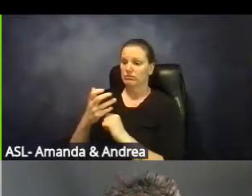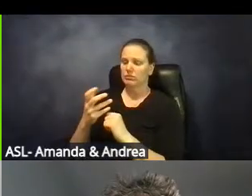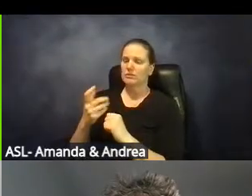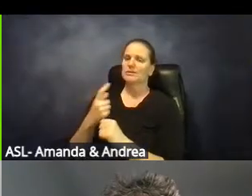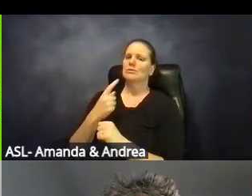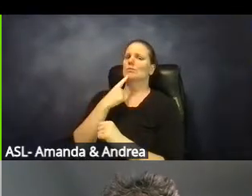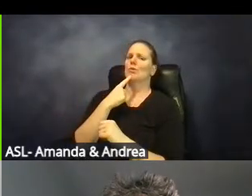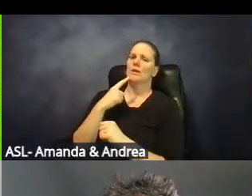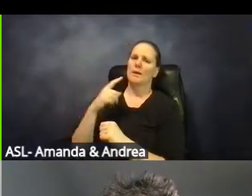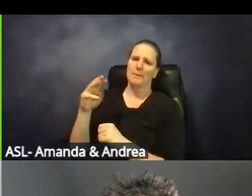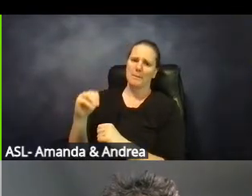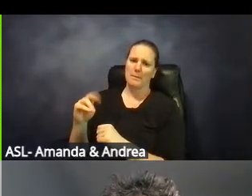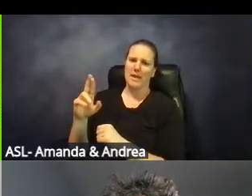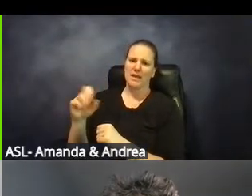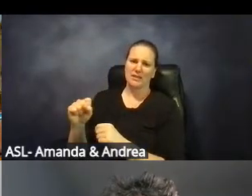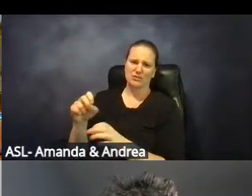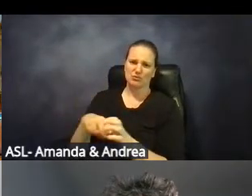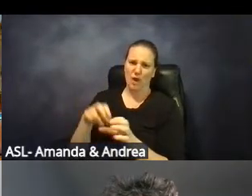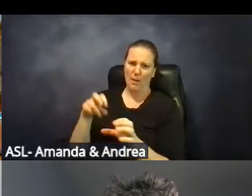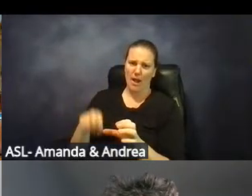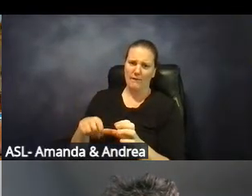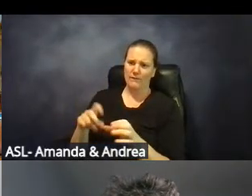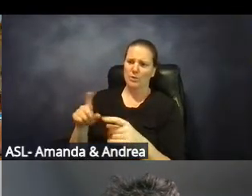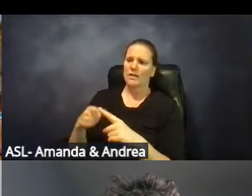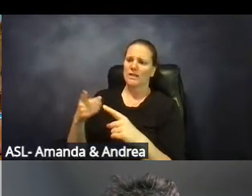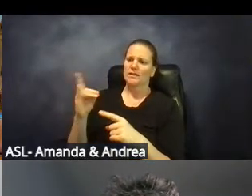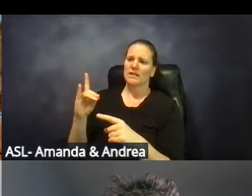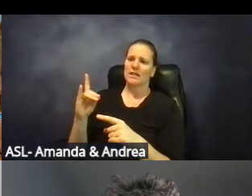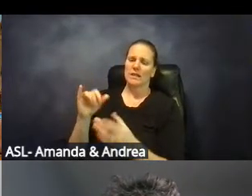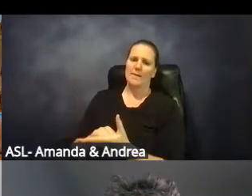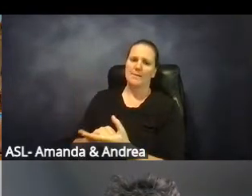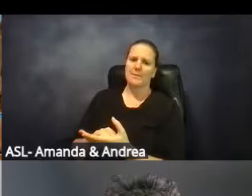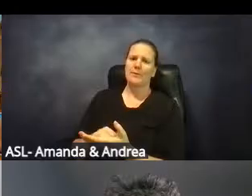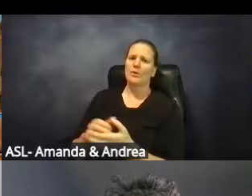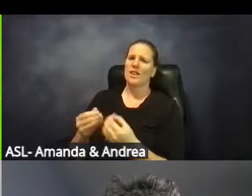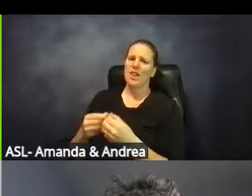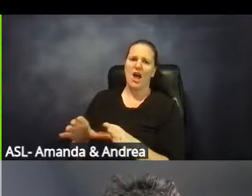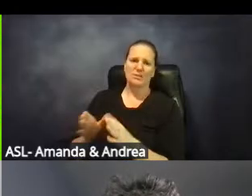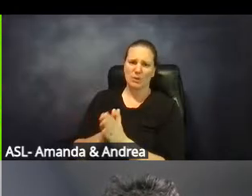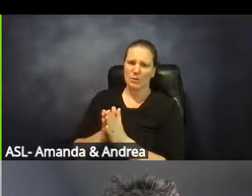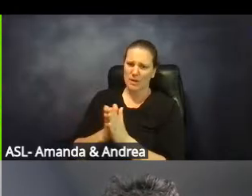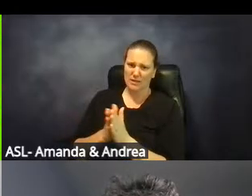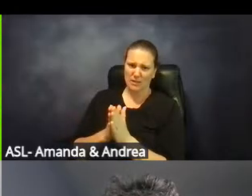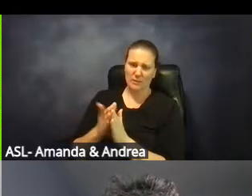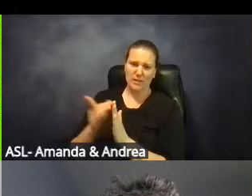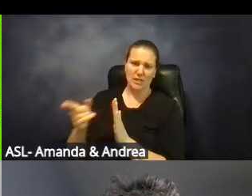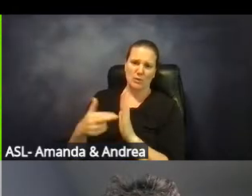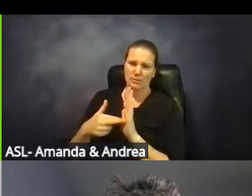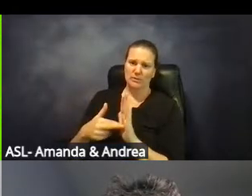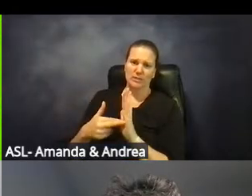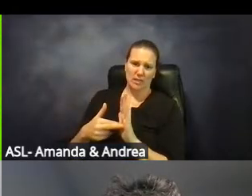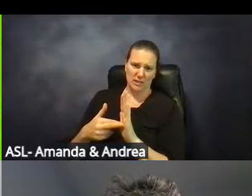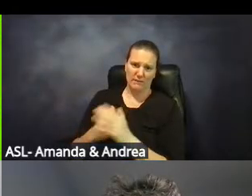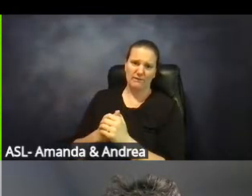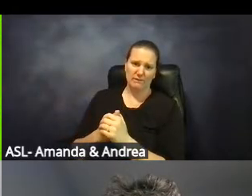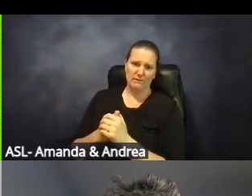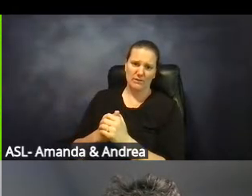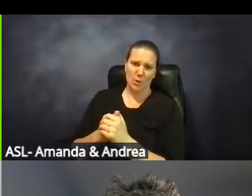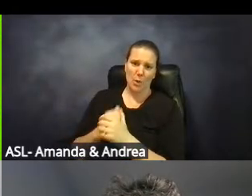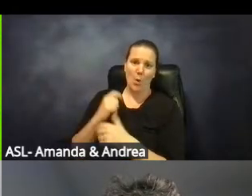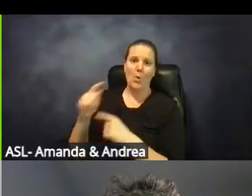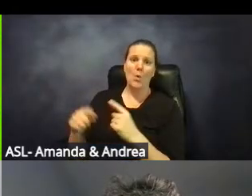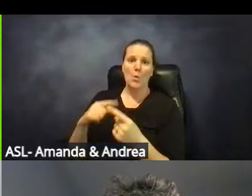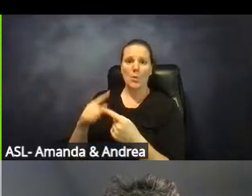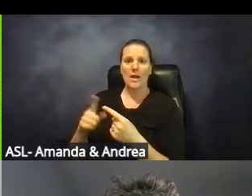drop off the committee when he did, because we did lose the momentum that he represented. And when